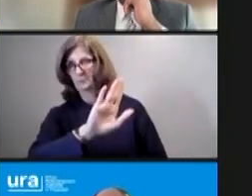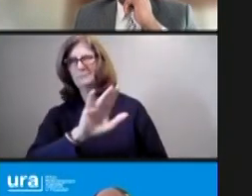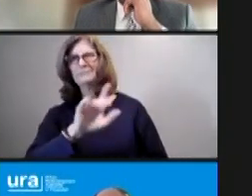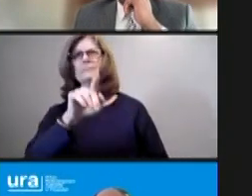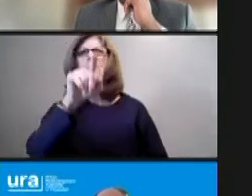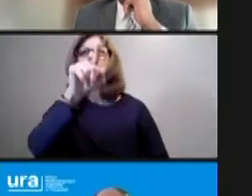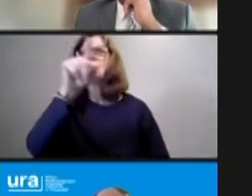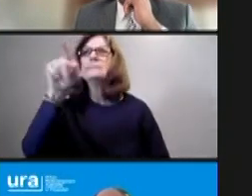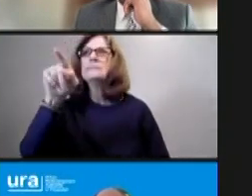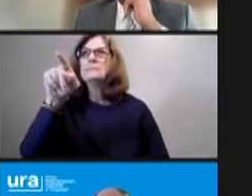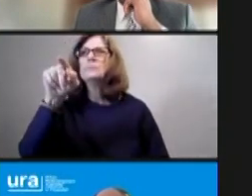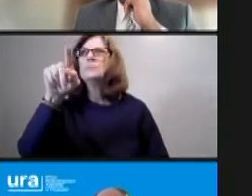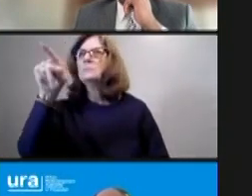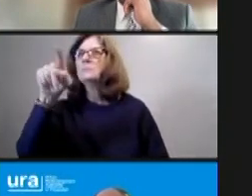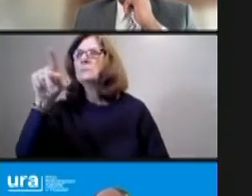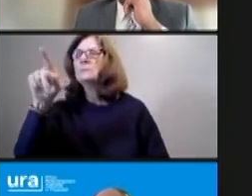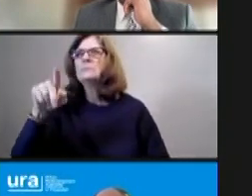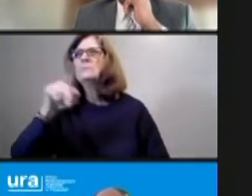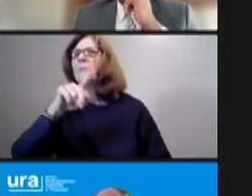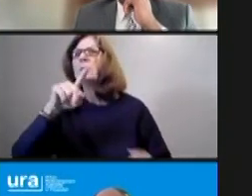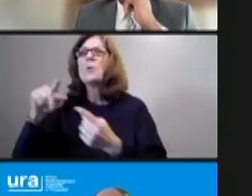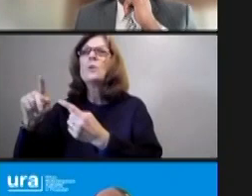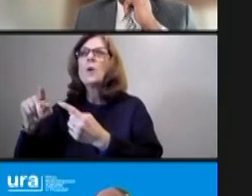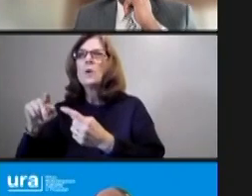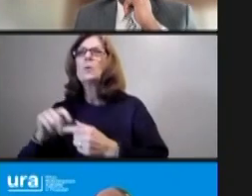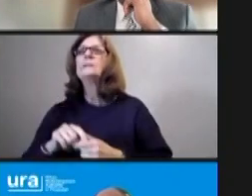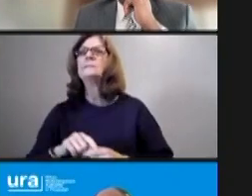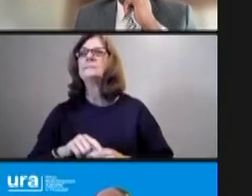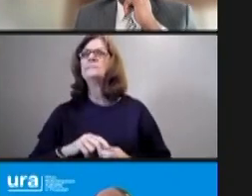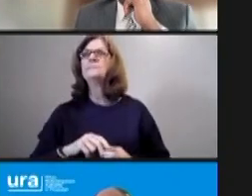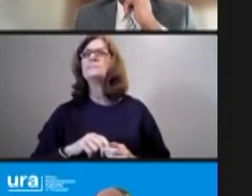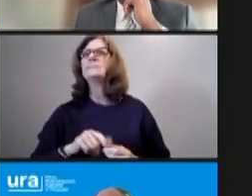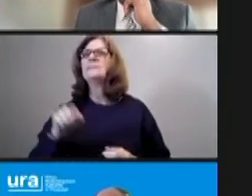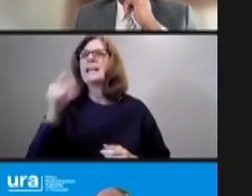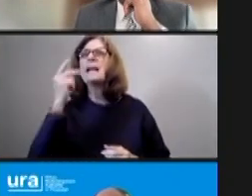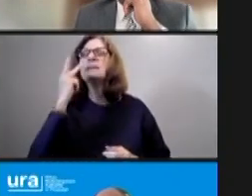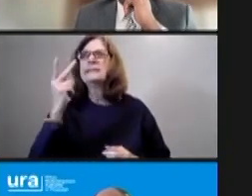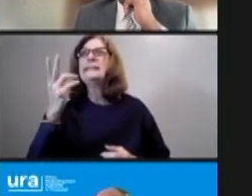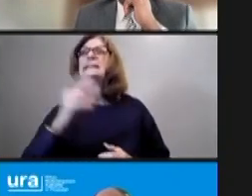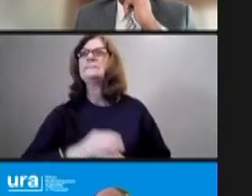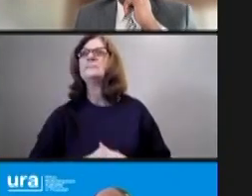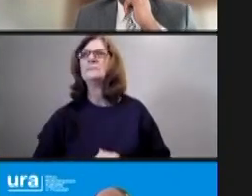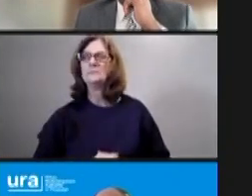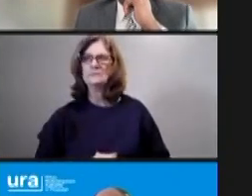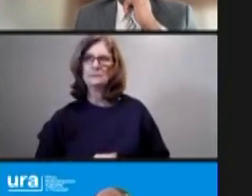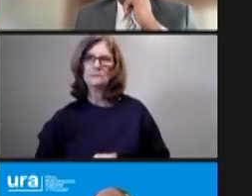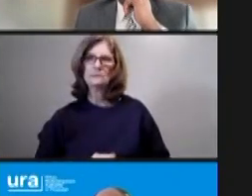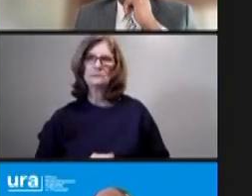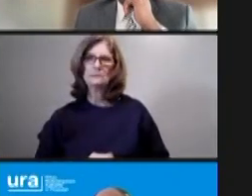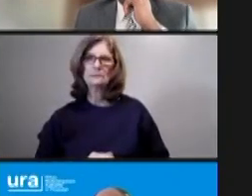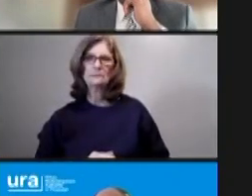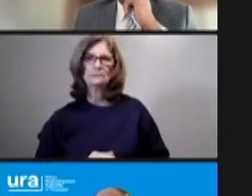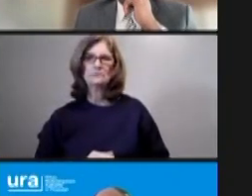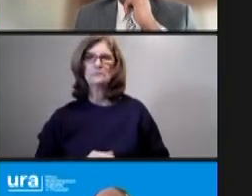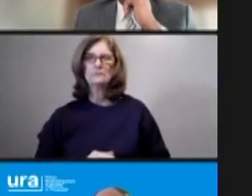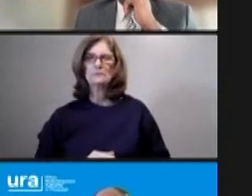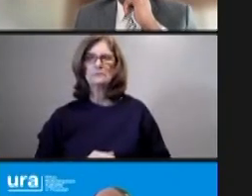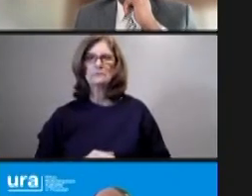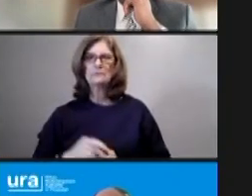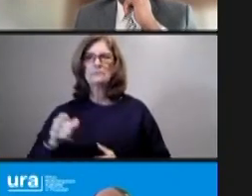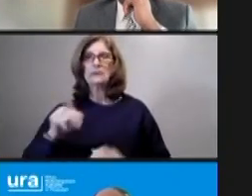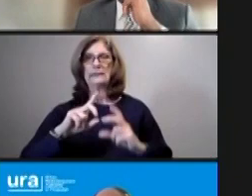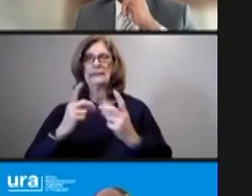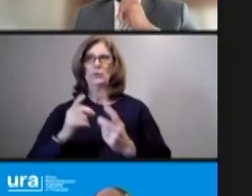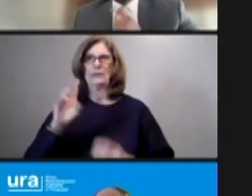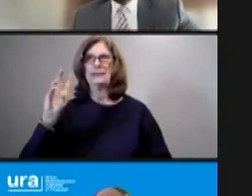kind of low percentages? I think those are the lowest ones I'm seeing on this slide. But yeah, so like District 6